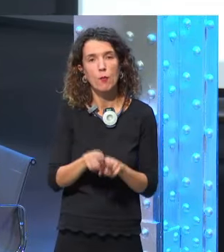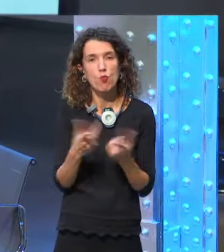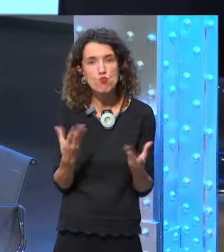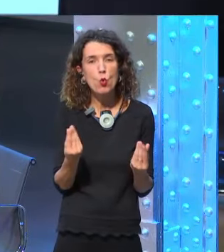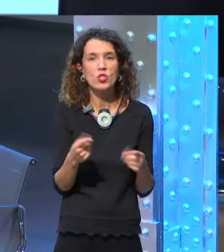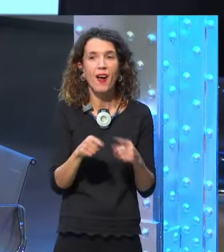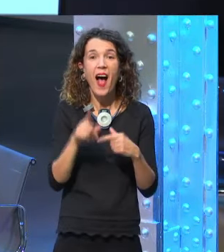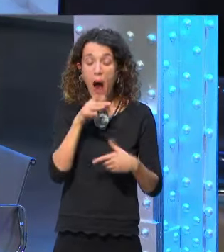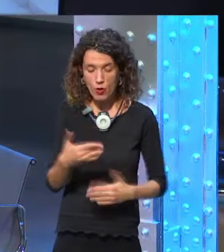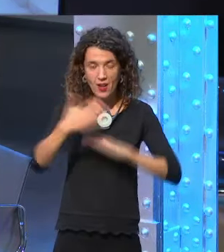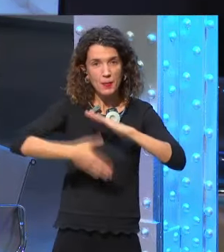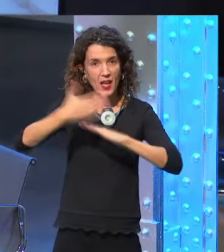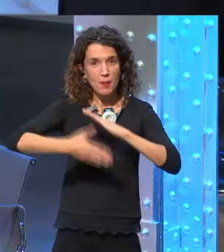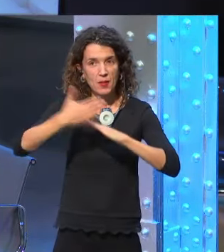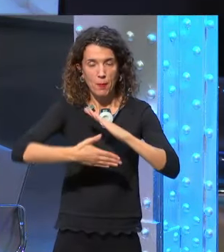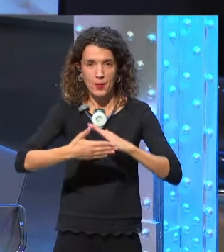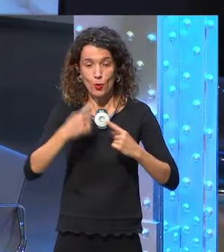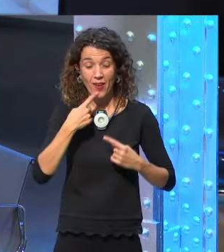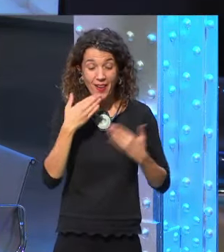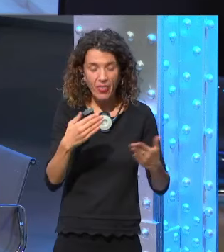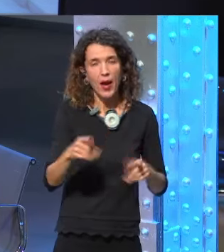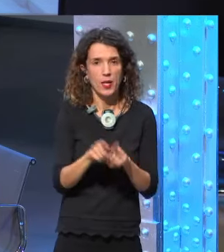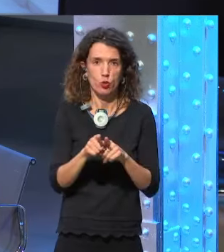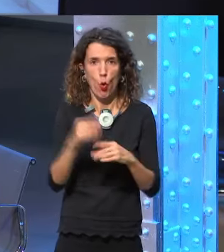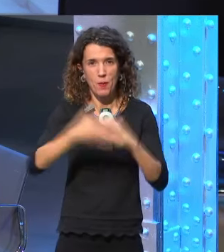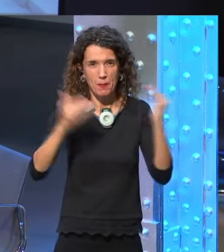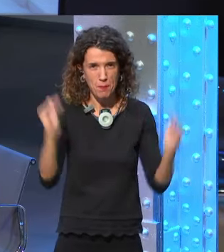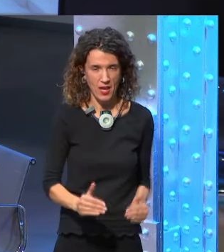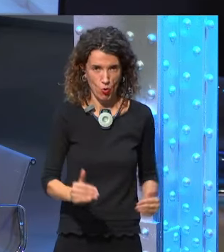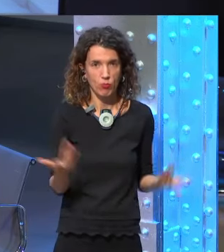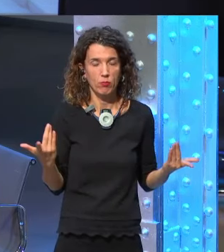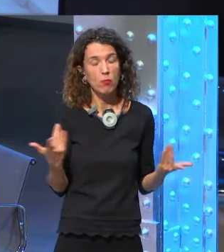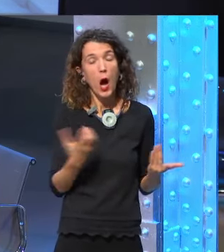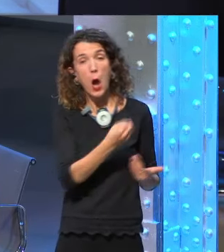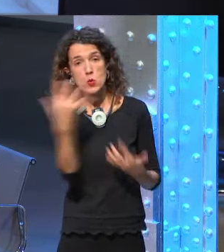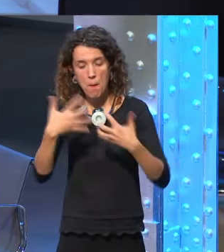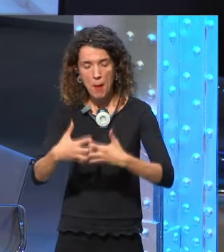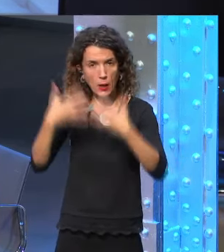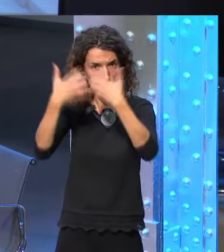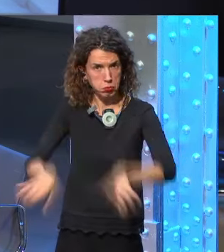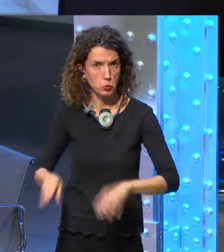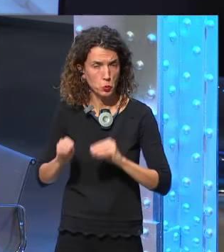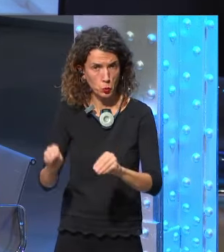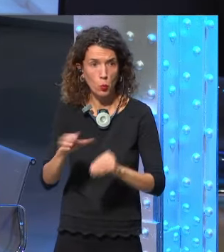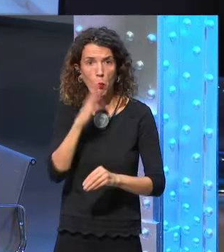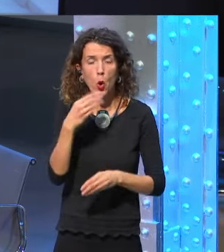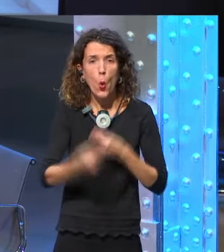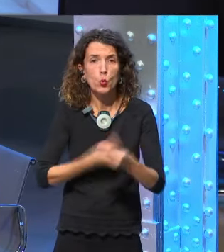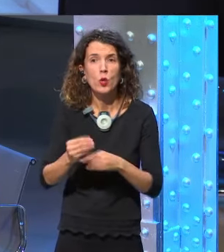But maybe there are completely other machines, so why not building with flying drones? So this is an early